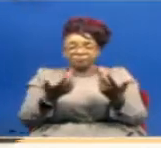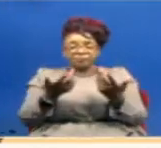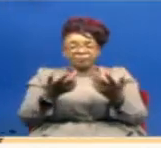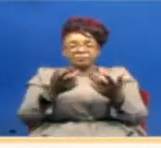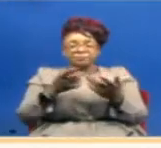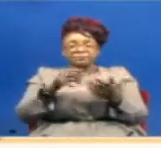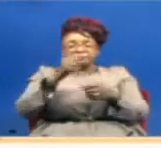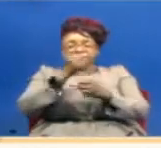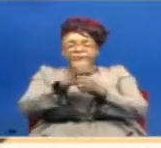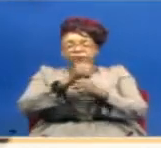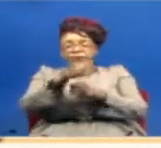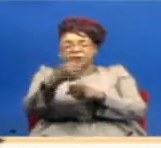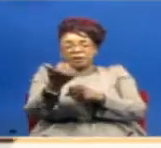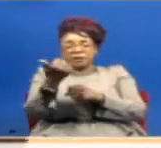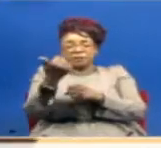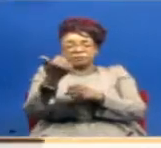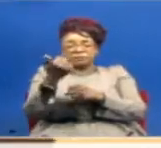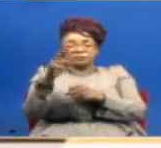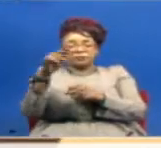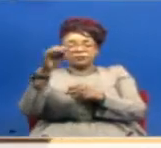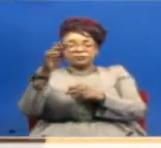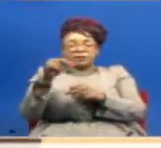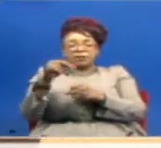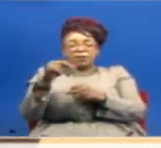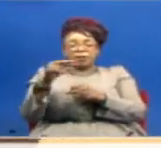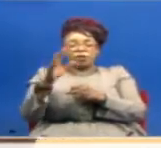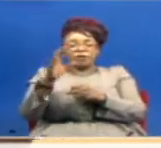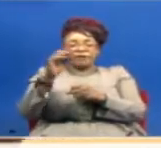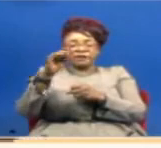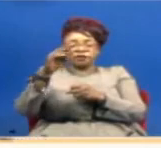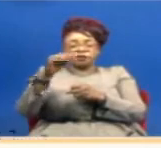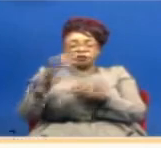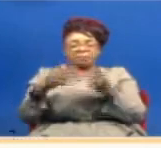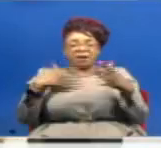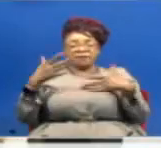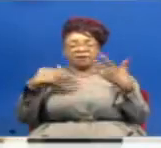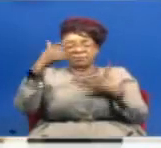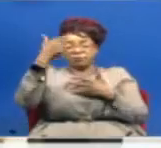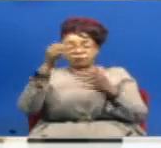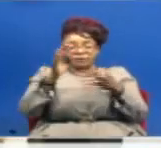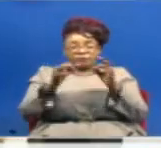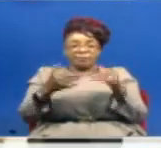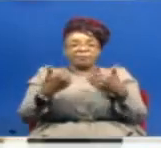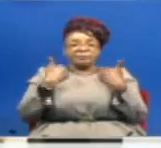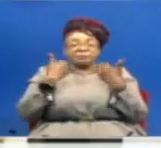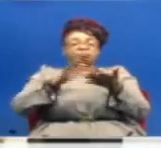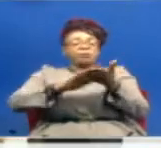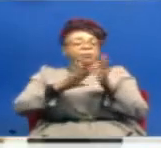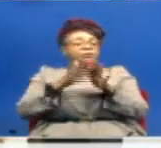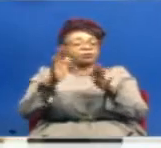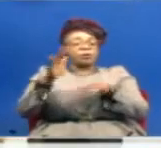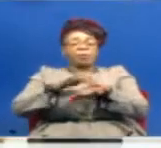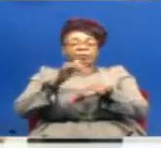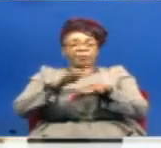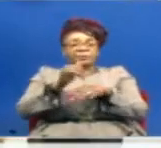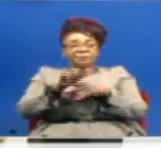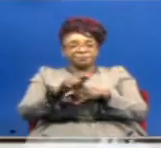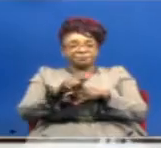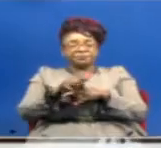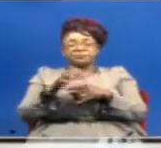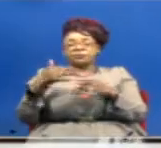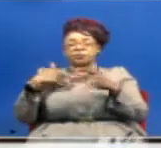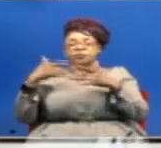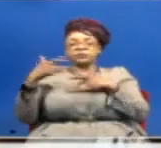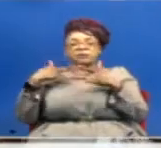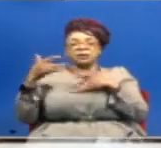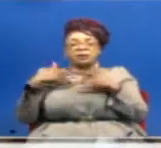other non-conventional behaviors than women. Many of these comments and concerns come on the back